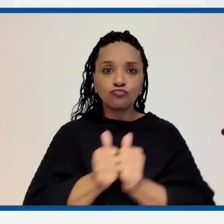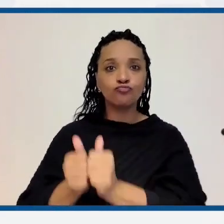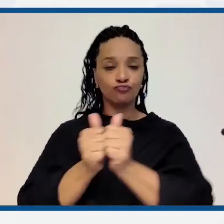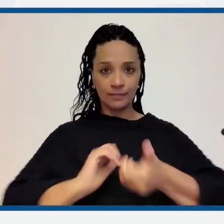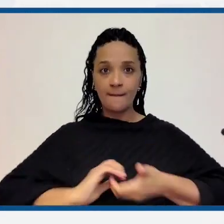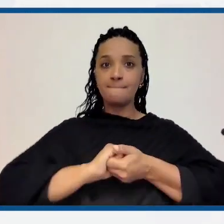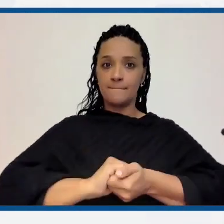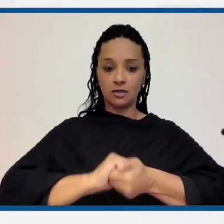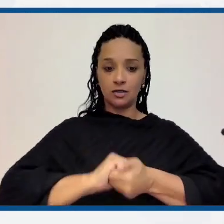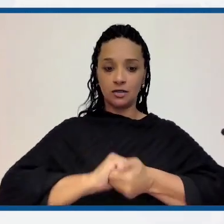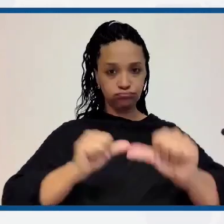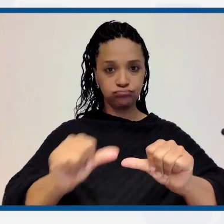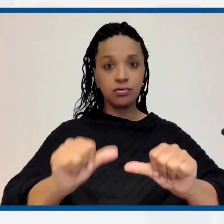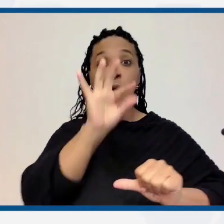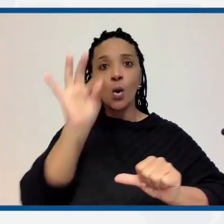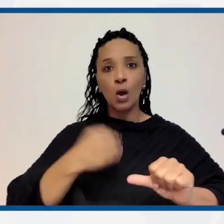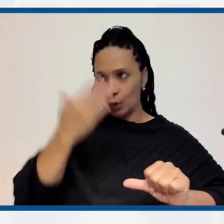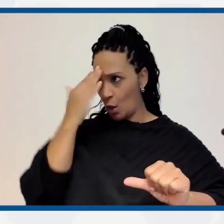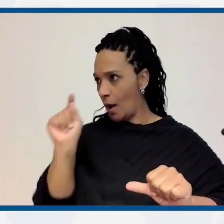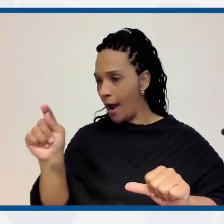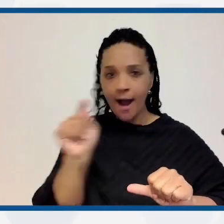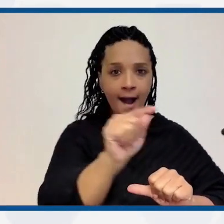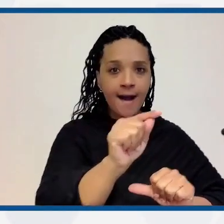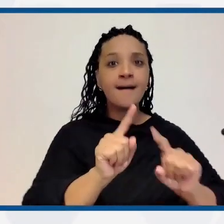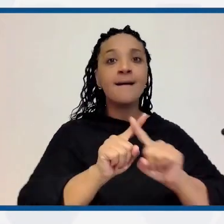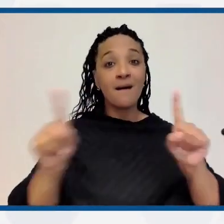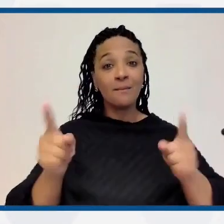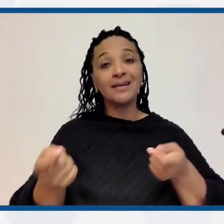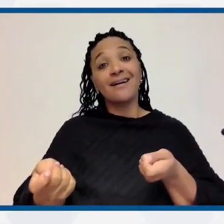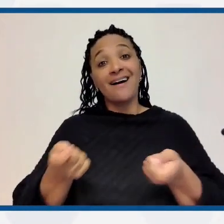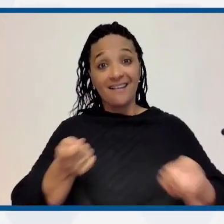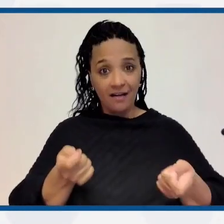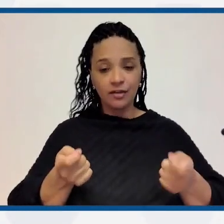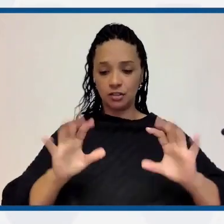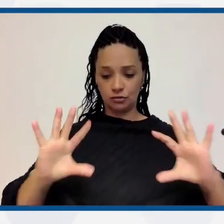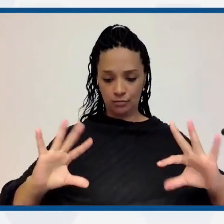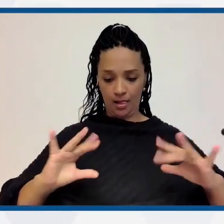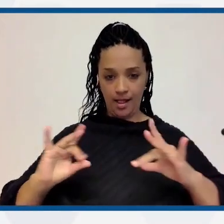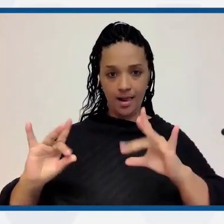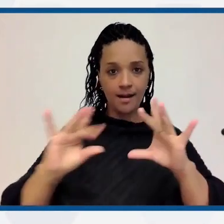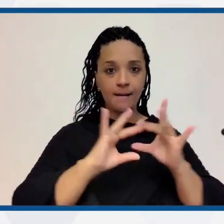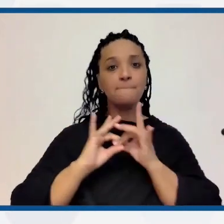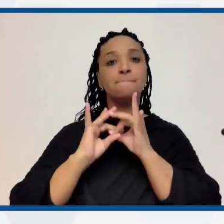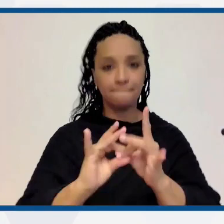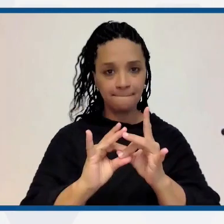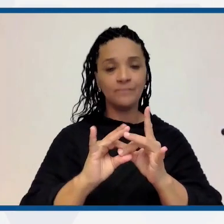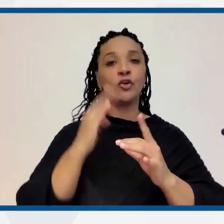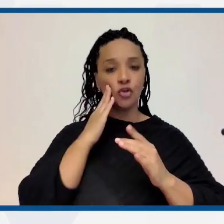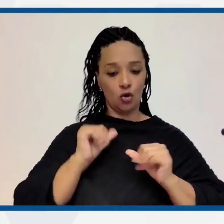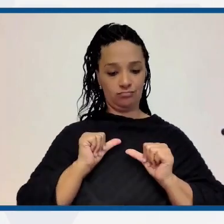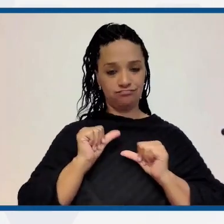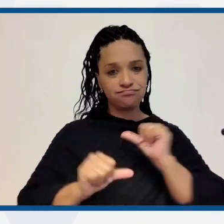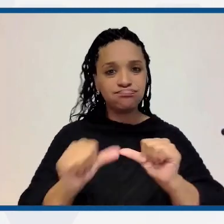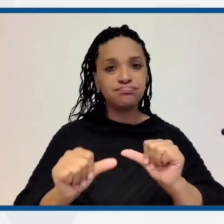because we know each other, but because the governance system that brings us all together is systematic, consistent, and delivers those results